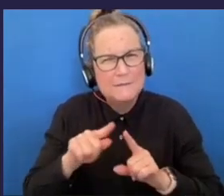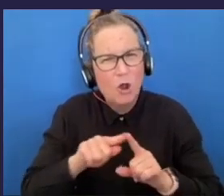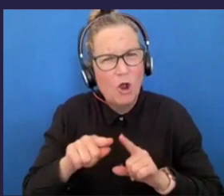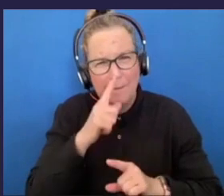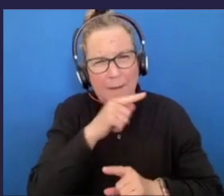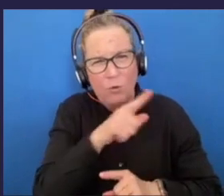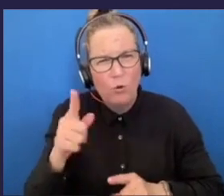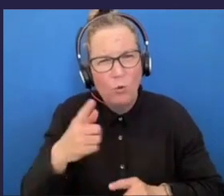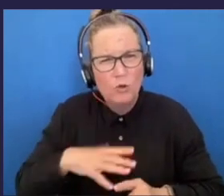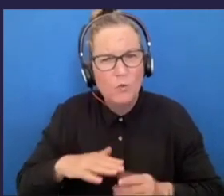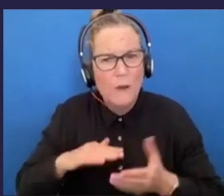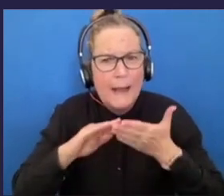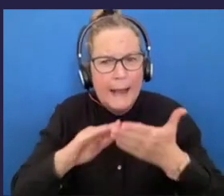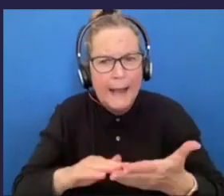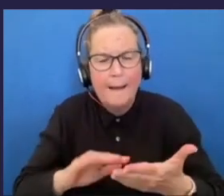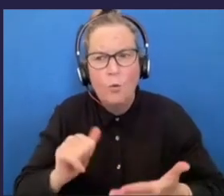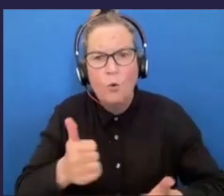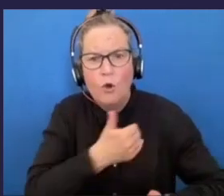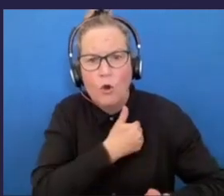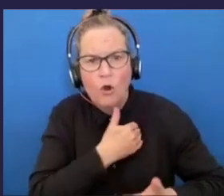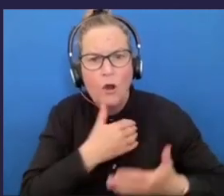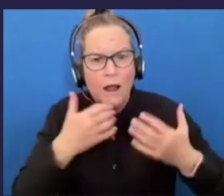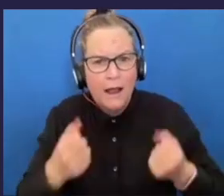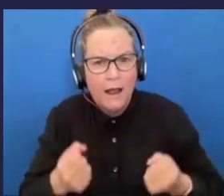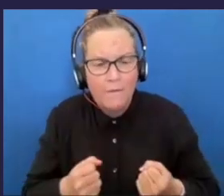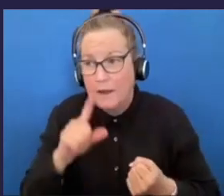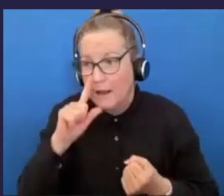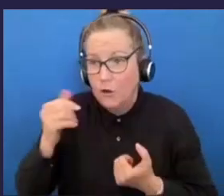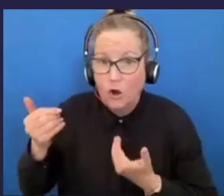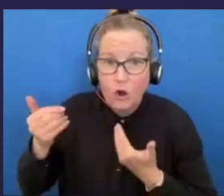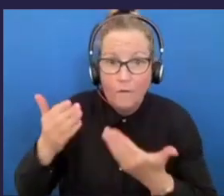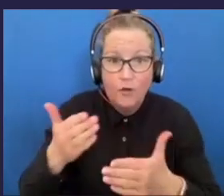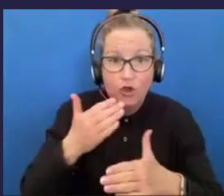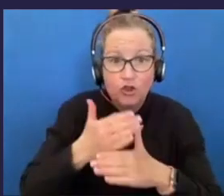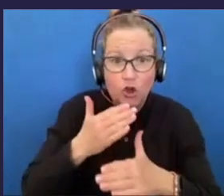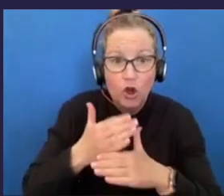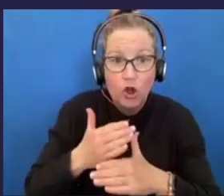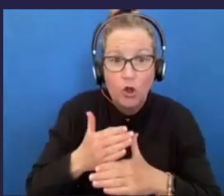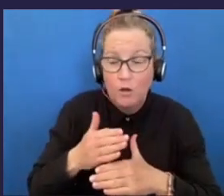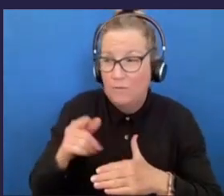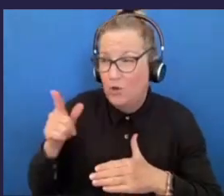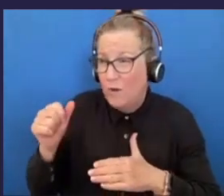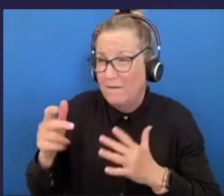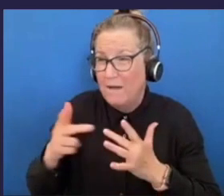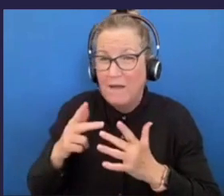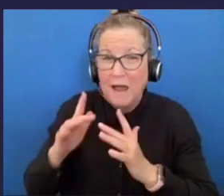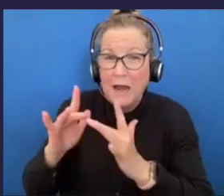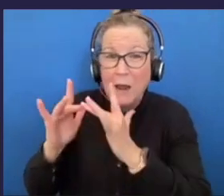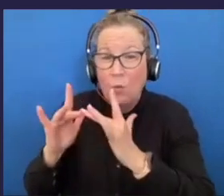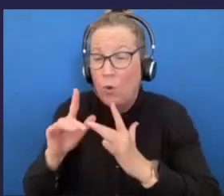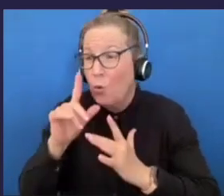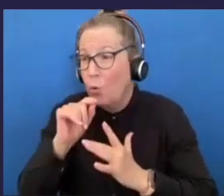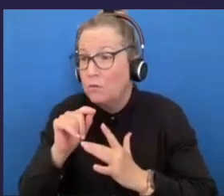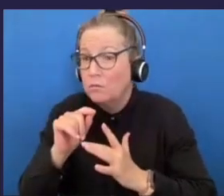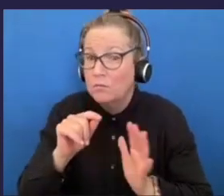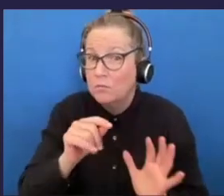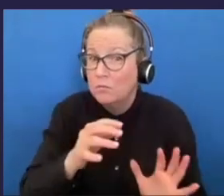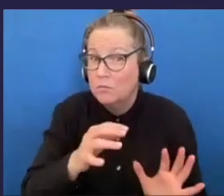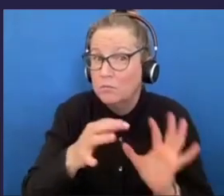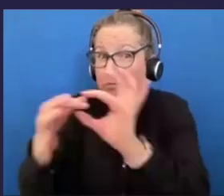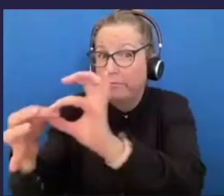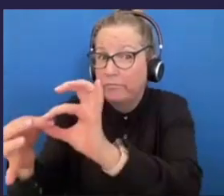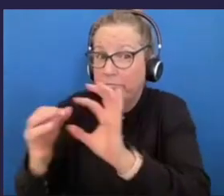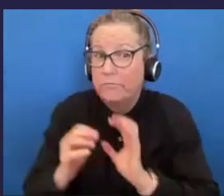kind. And so while someone may not be able to offer you a job, they may have another network that they can hook you up with. So maybe it's